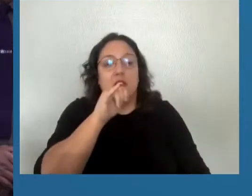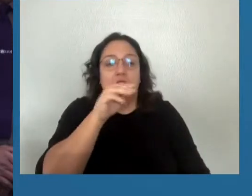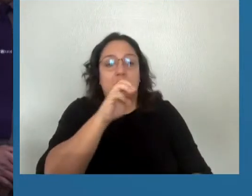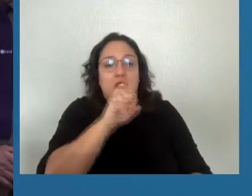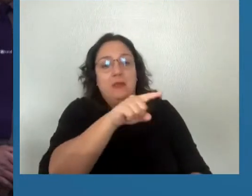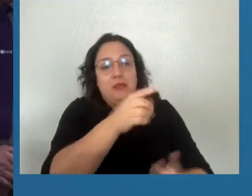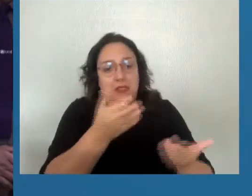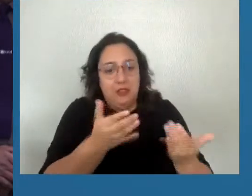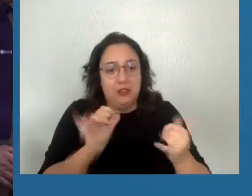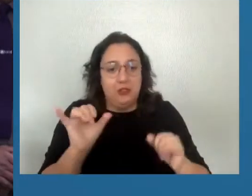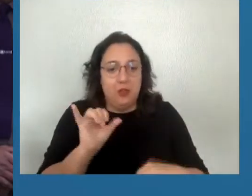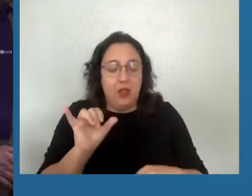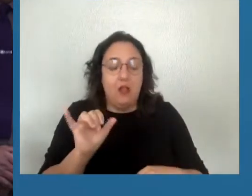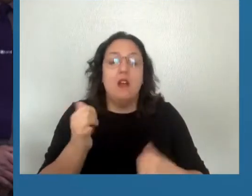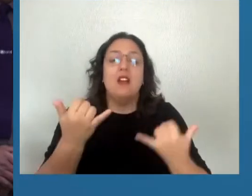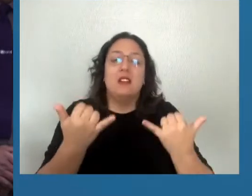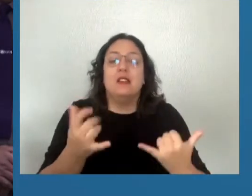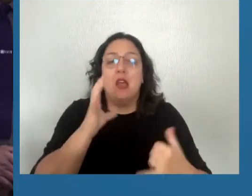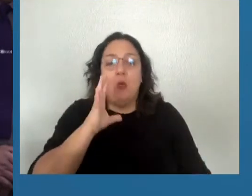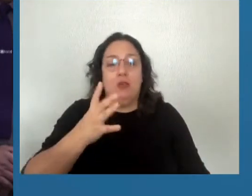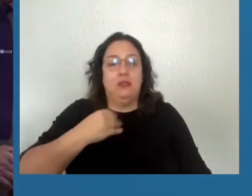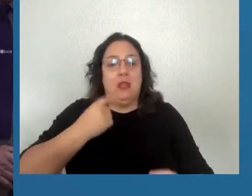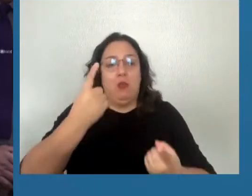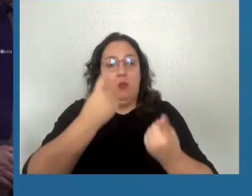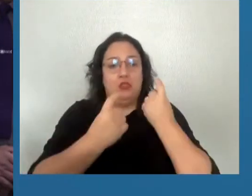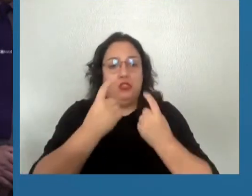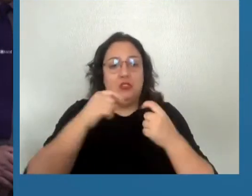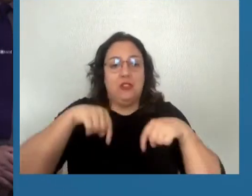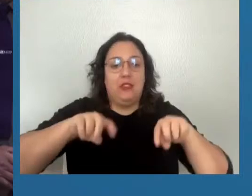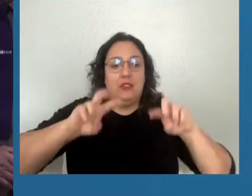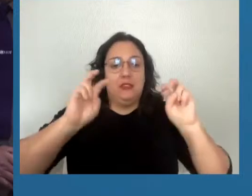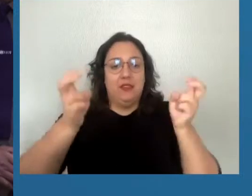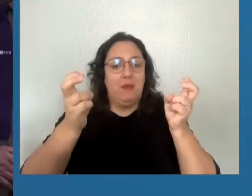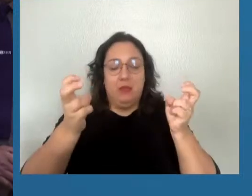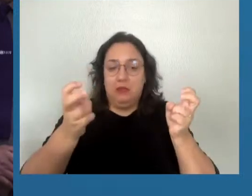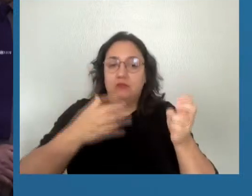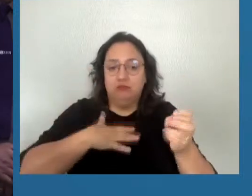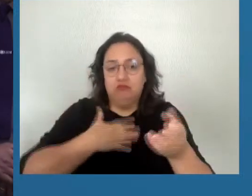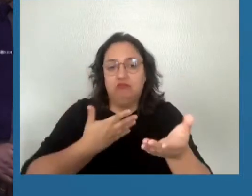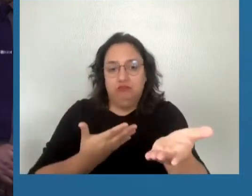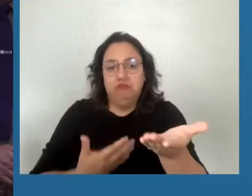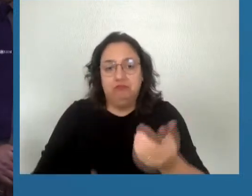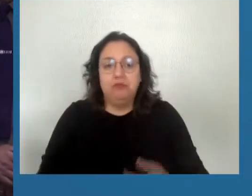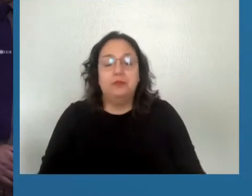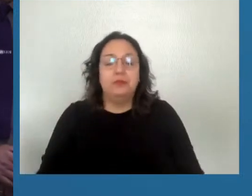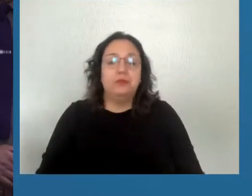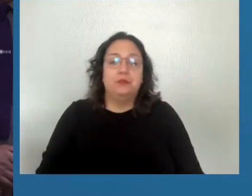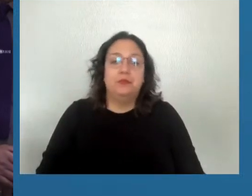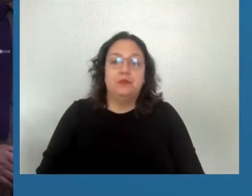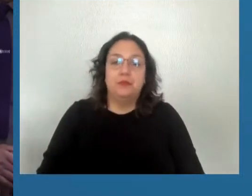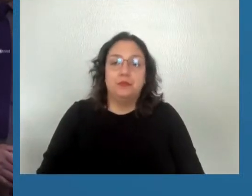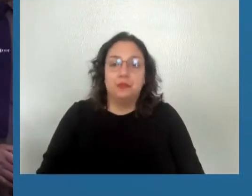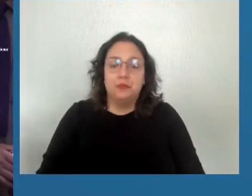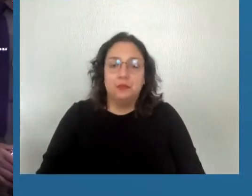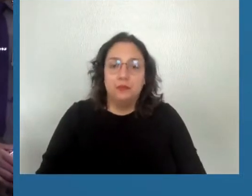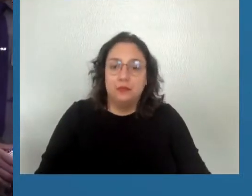that, we'll take any questions on this topic, and you can ask anyone behind me as well. Governor, on this